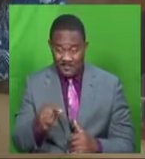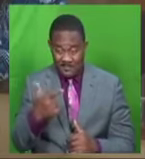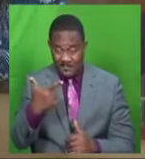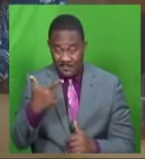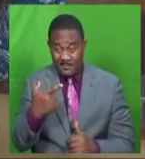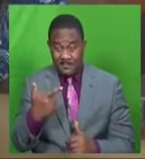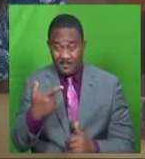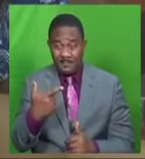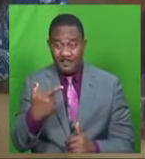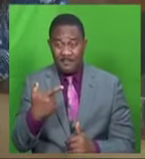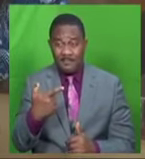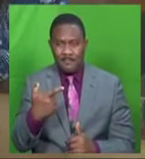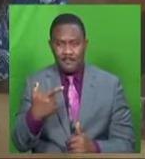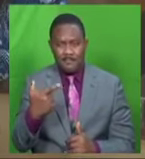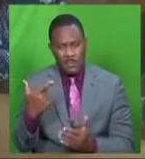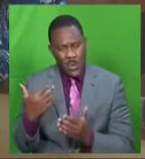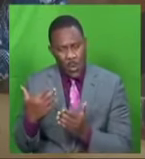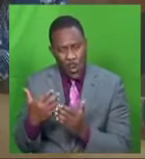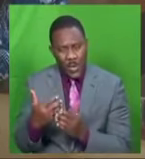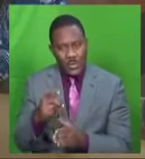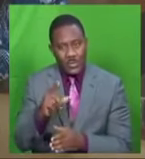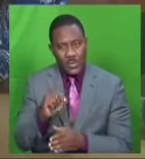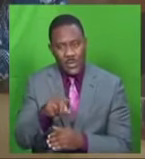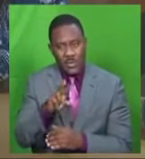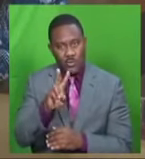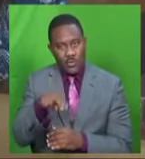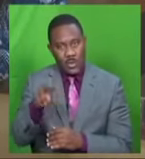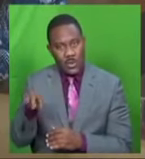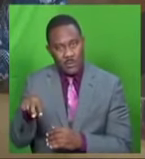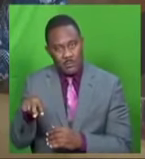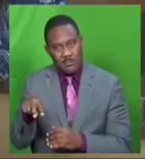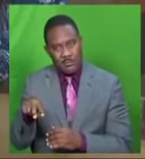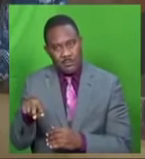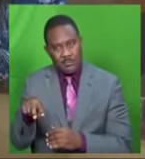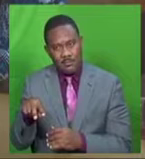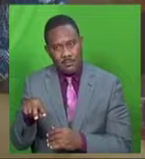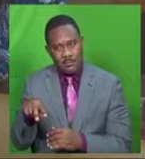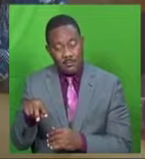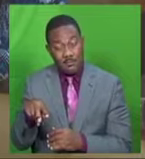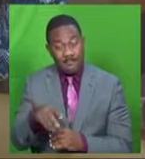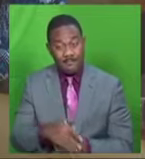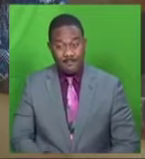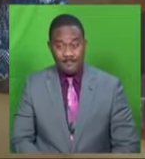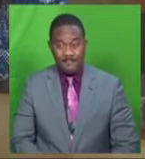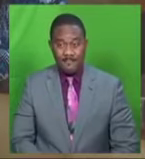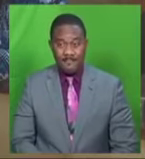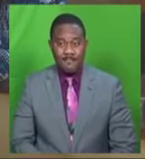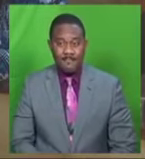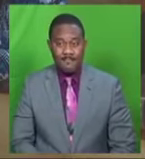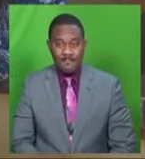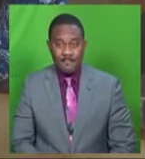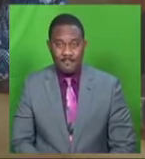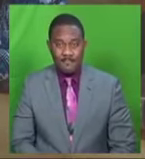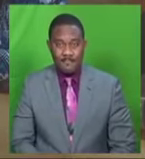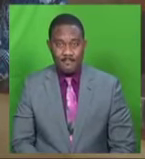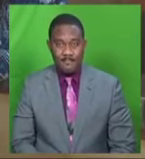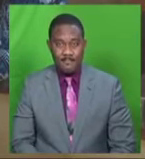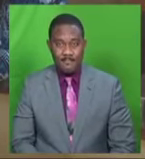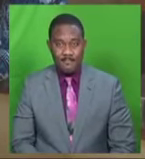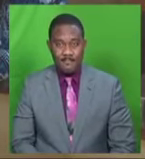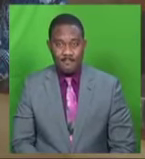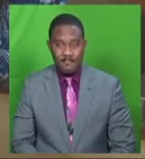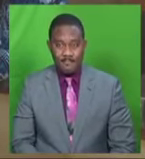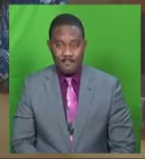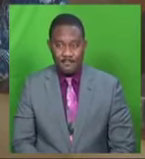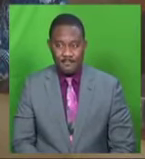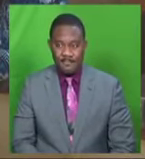2021, getting to 2022. It took the leader of the majority side to bring